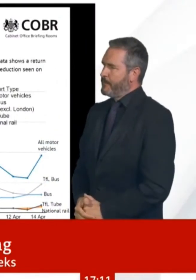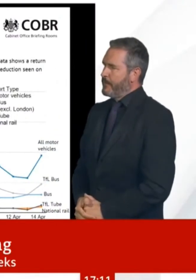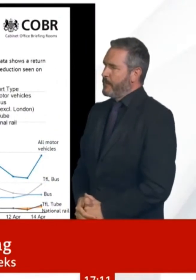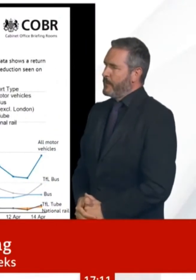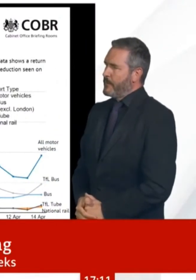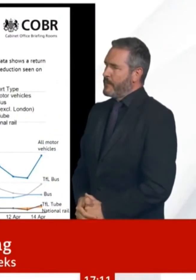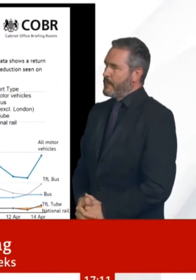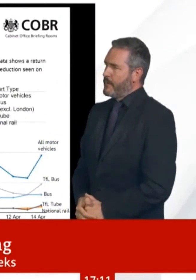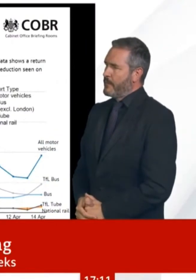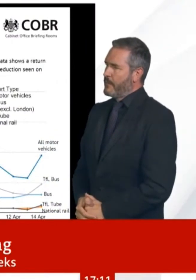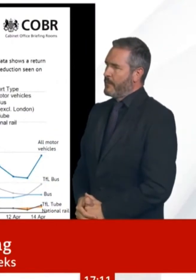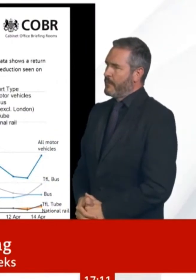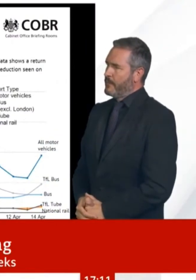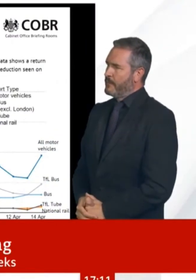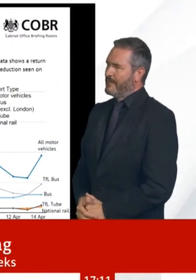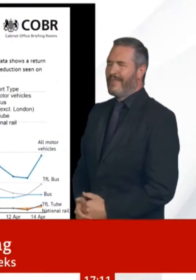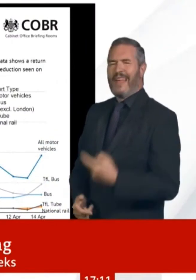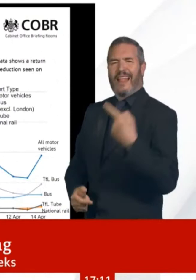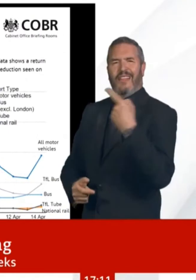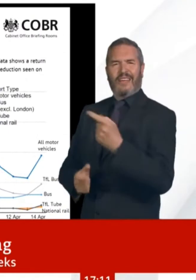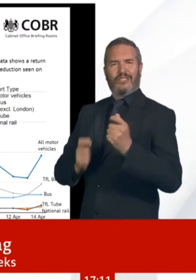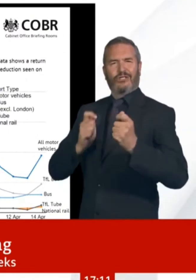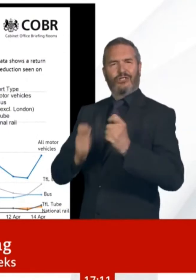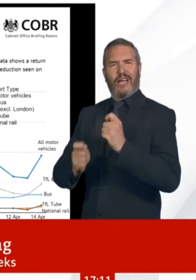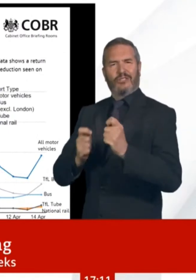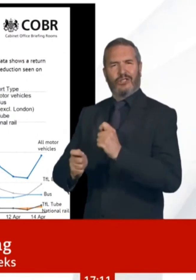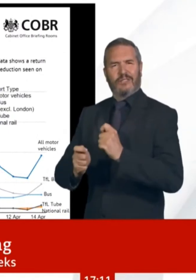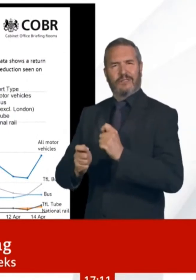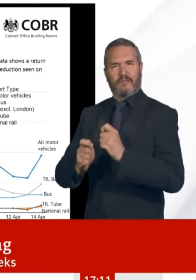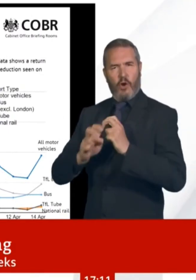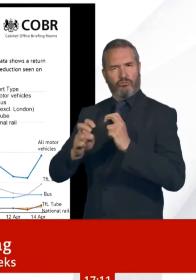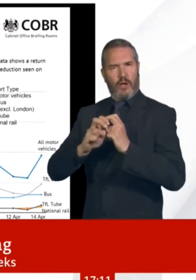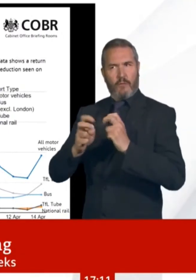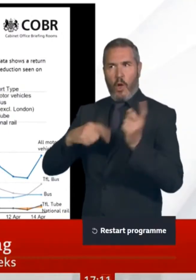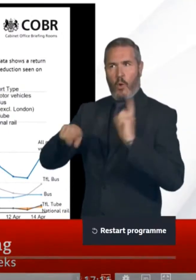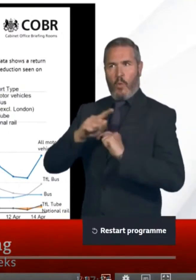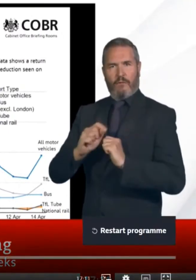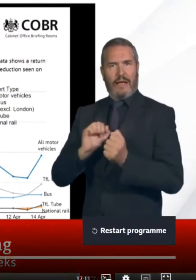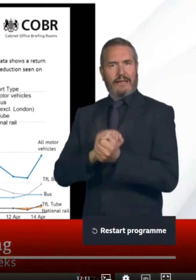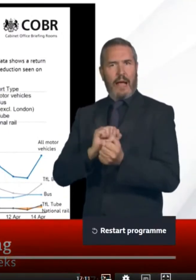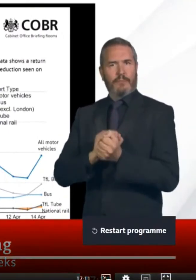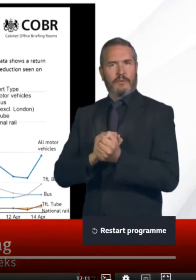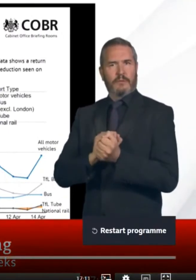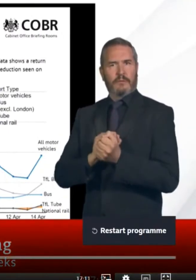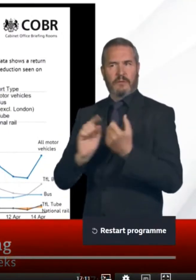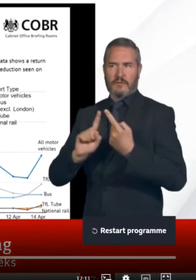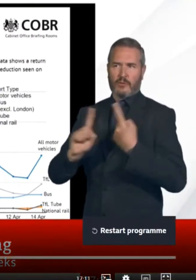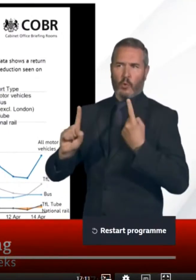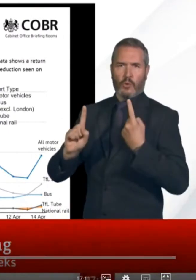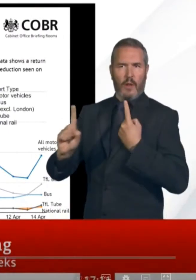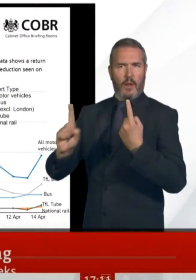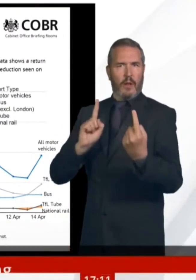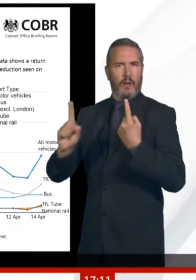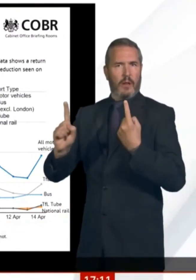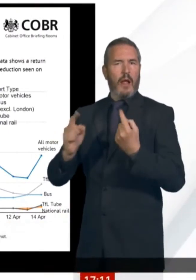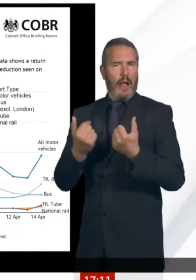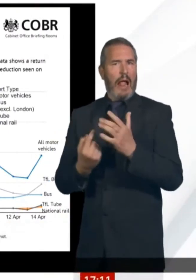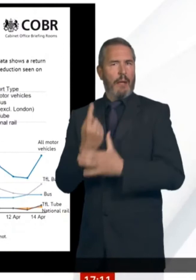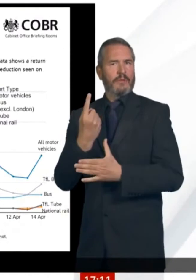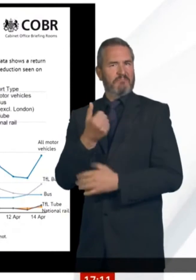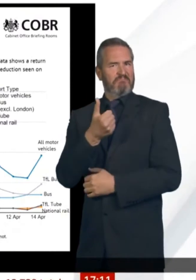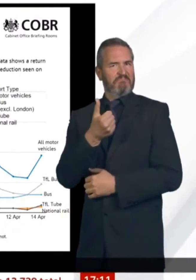It is these sorts of changes, the fact that we've managed, all of us, to keep our social distancing going, that's meant that